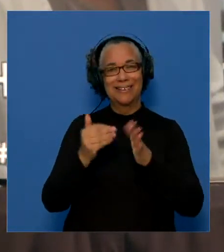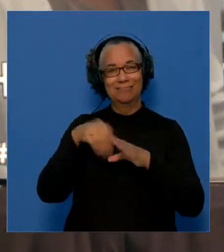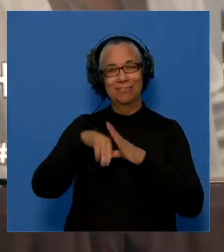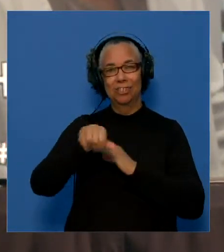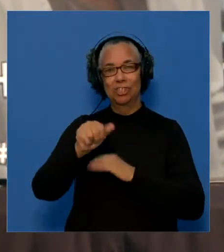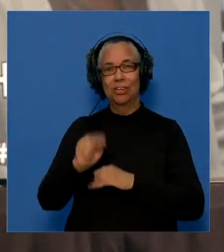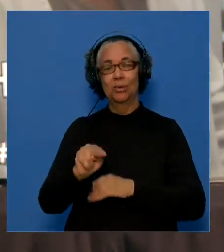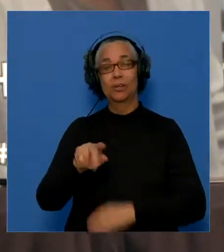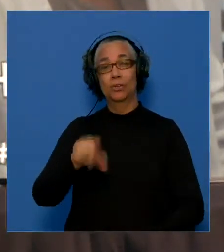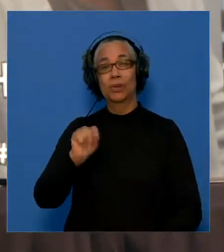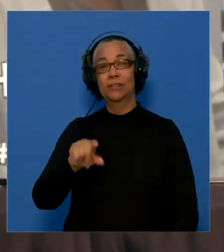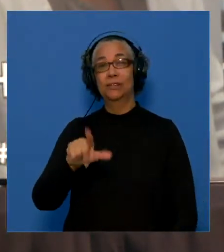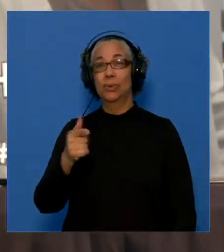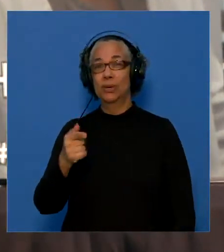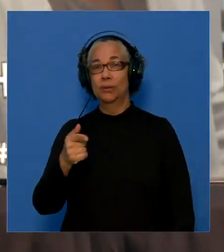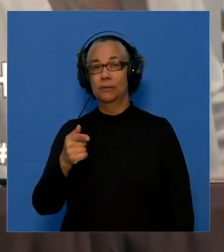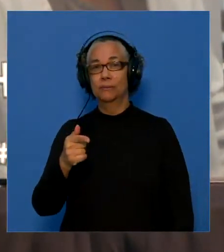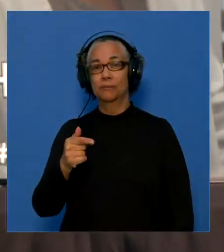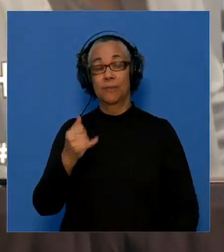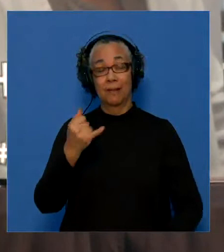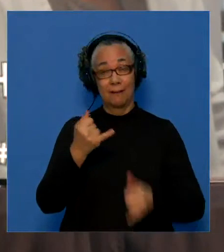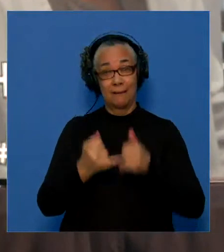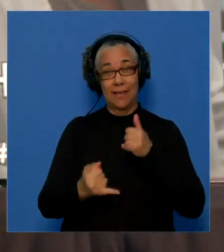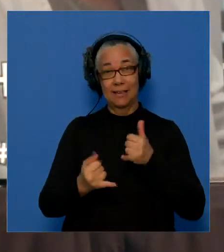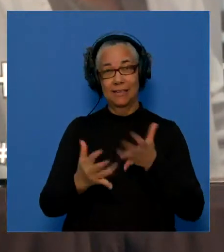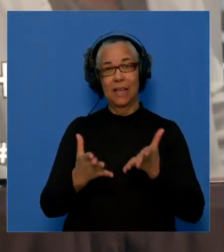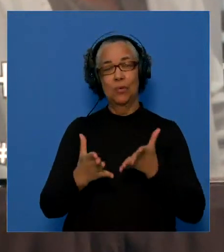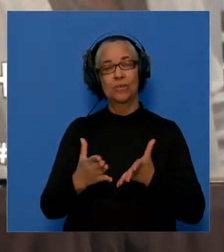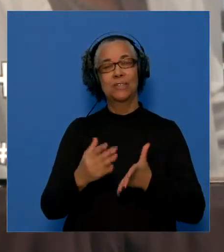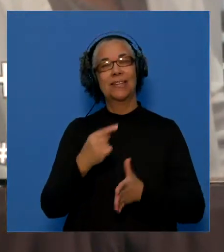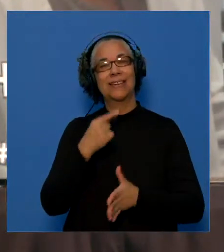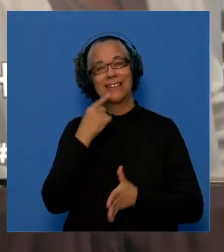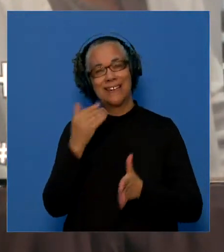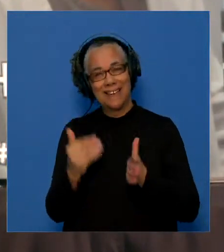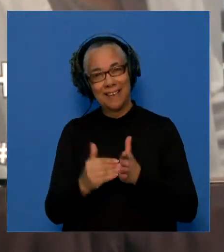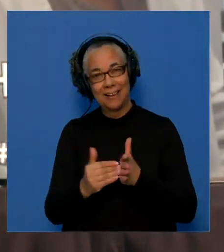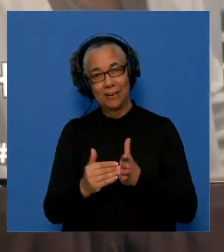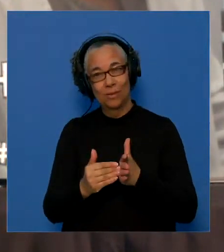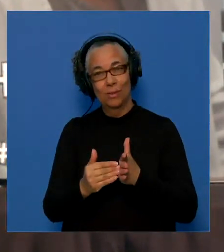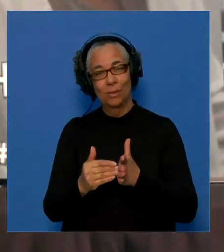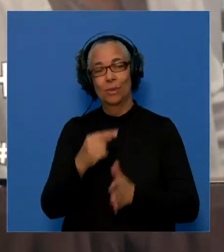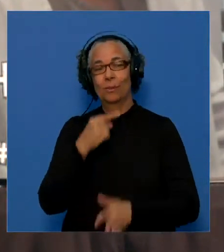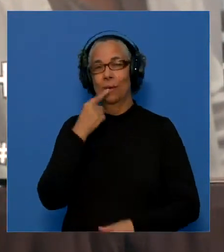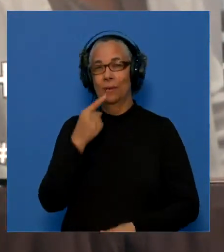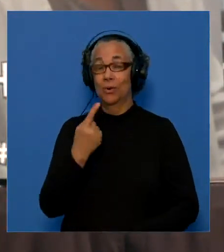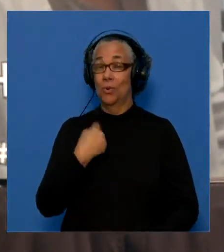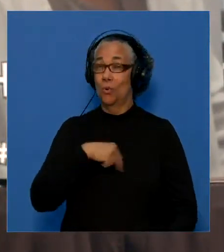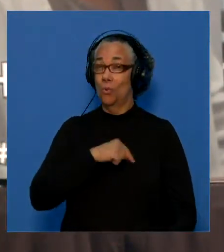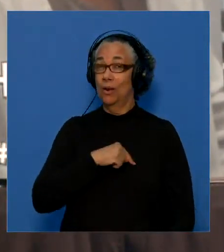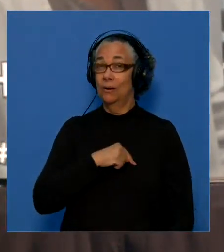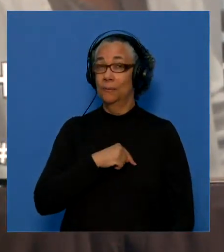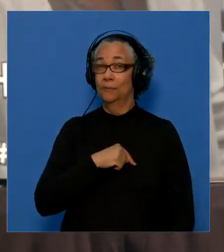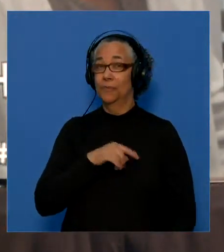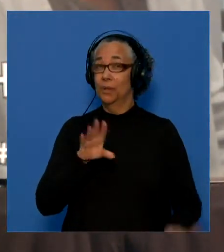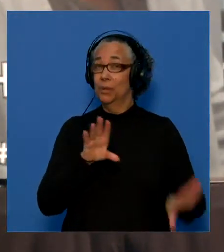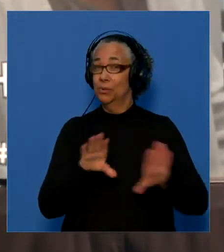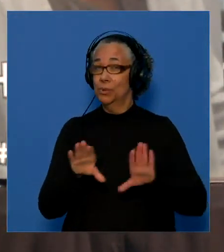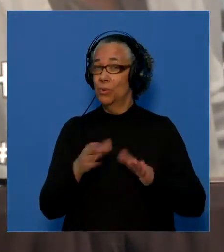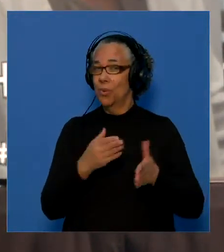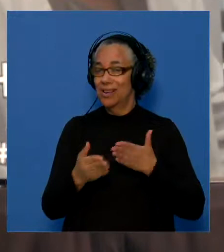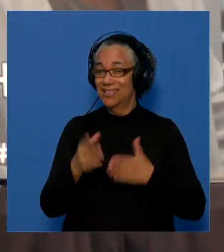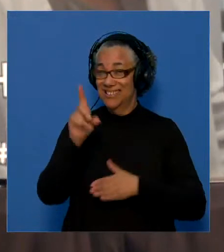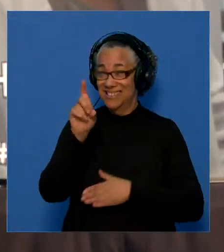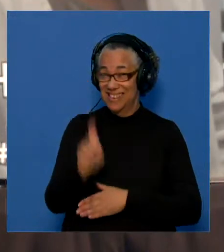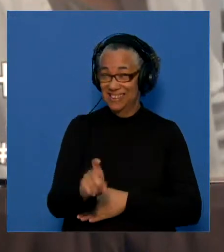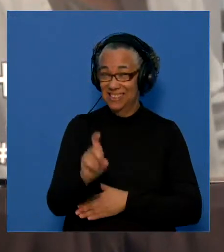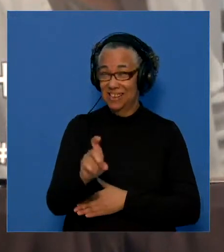2021. Lastly, I want to once again reassure the public that we're taking all of the necessary actions